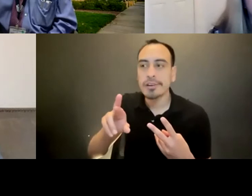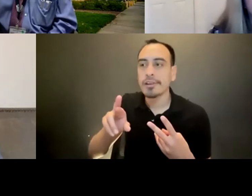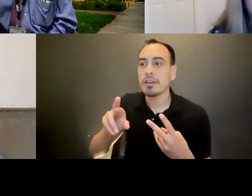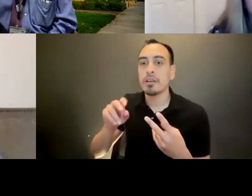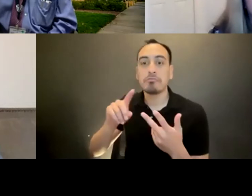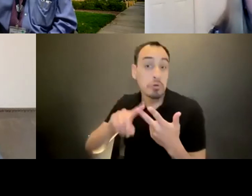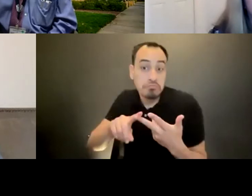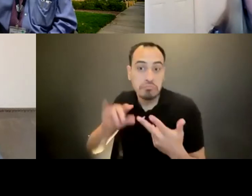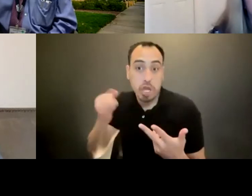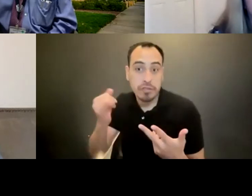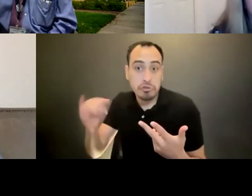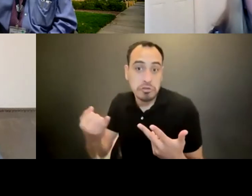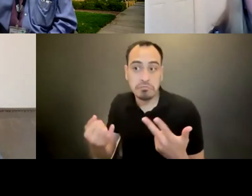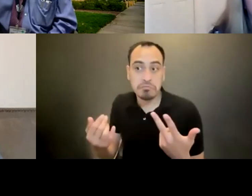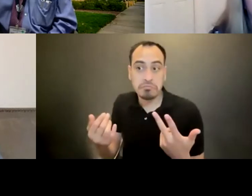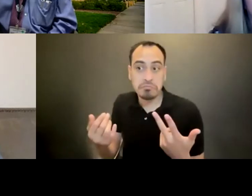Johnson with the 1,